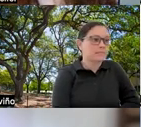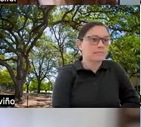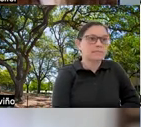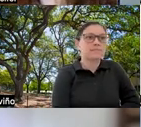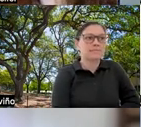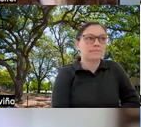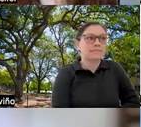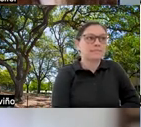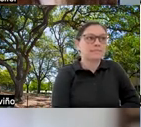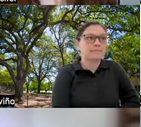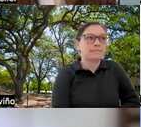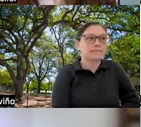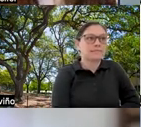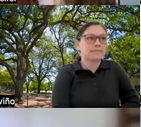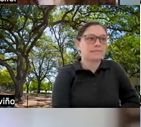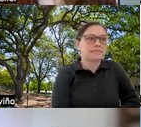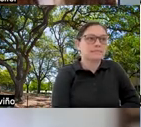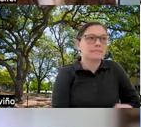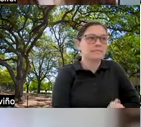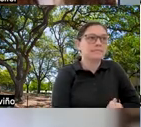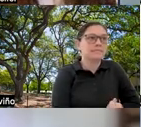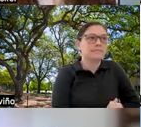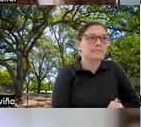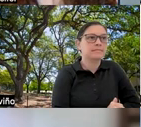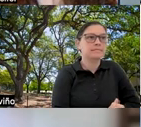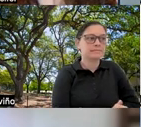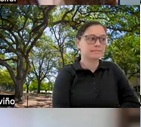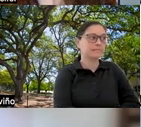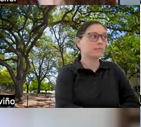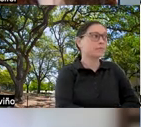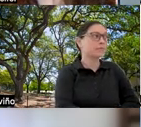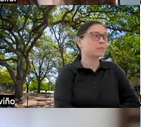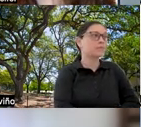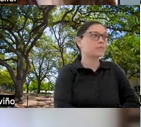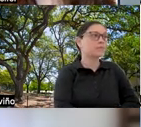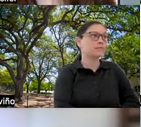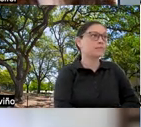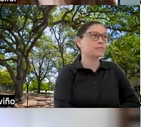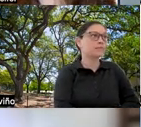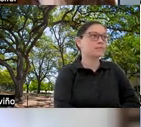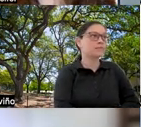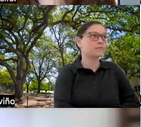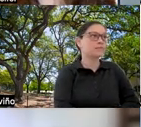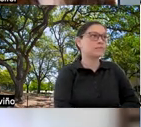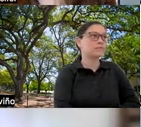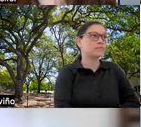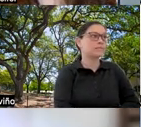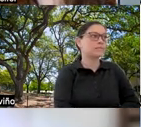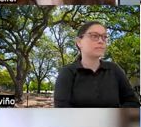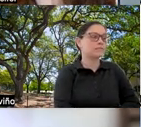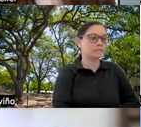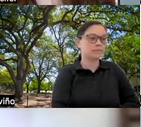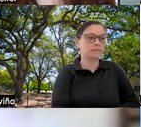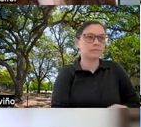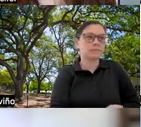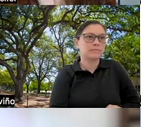so you will get to know the Martinez family really well in our sessions. So we're going to use them continuously. And I'm going to